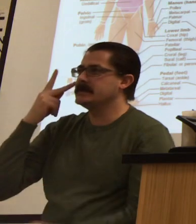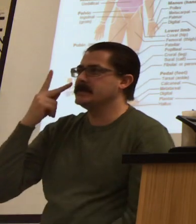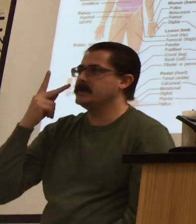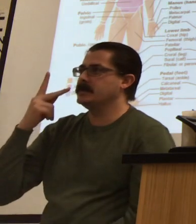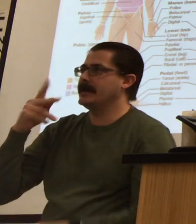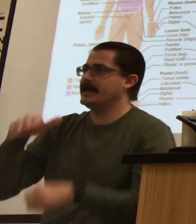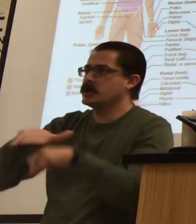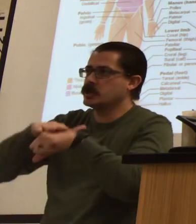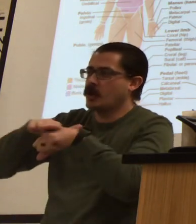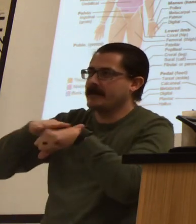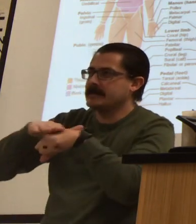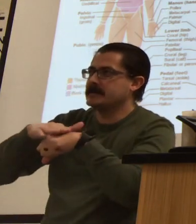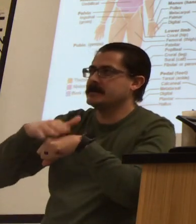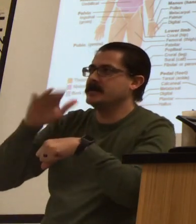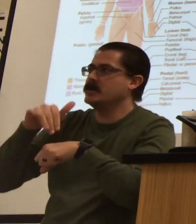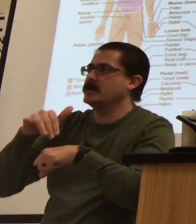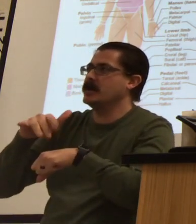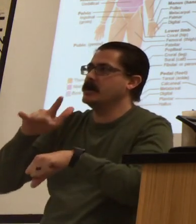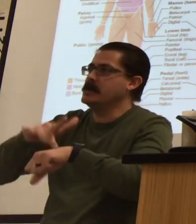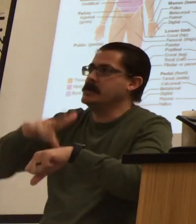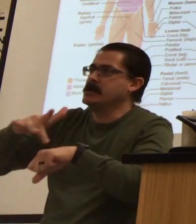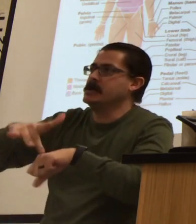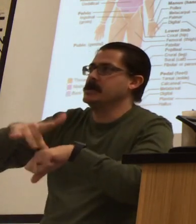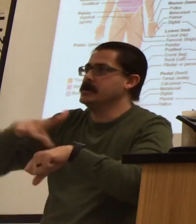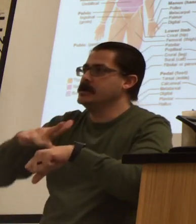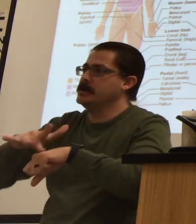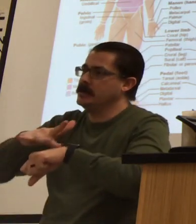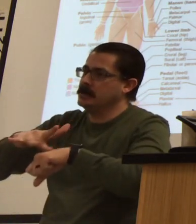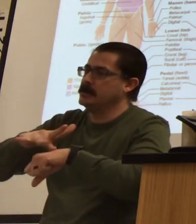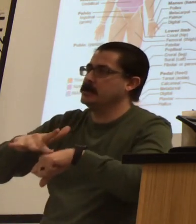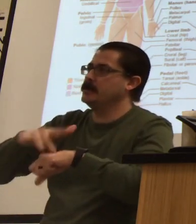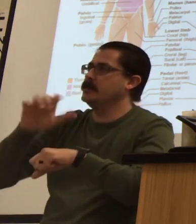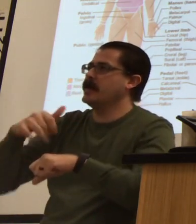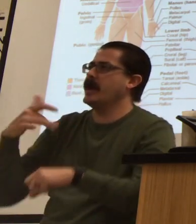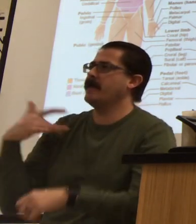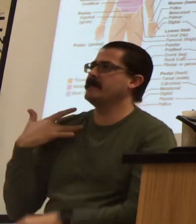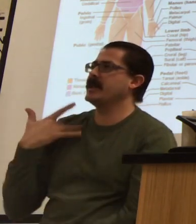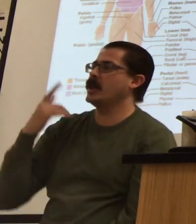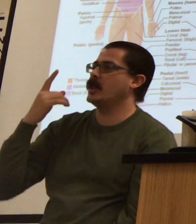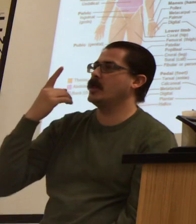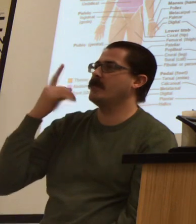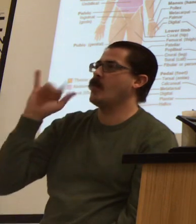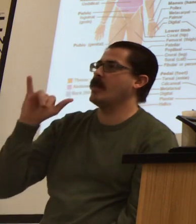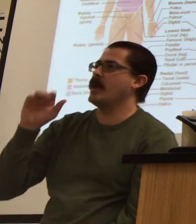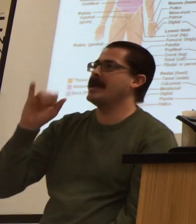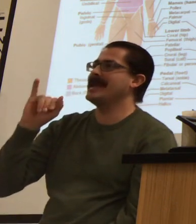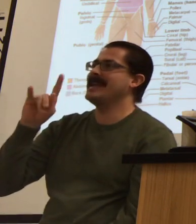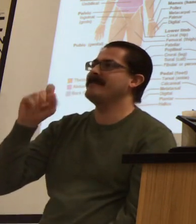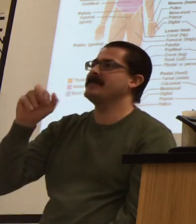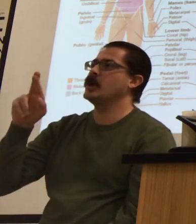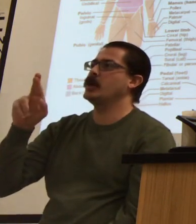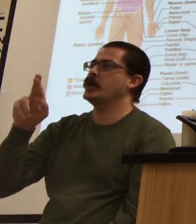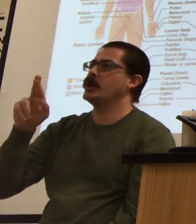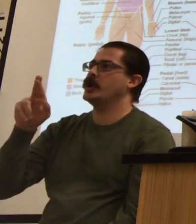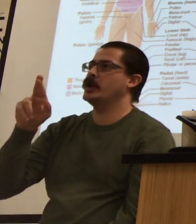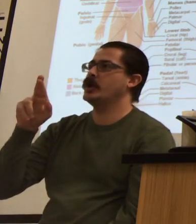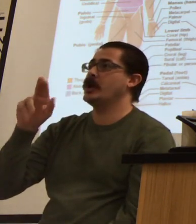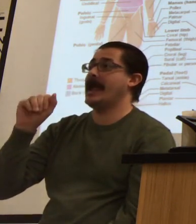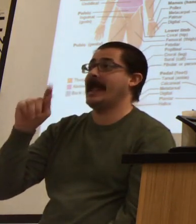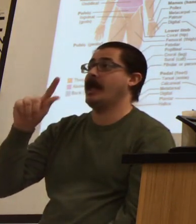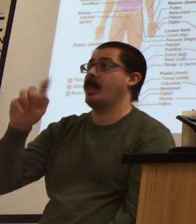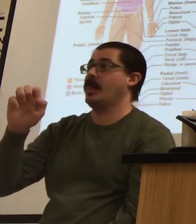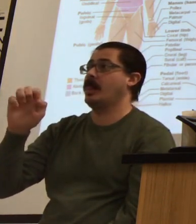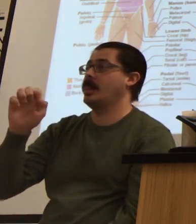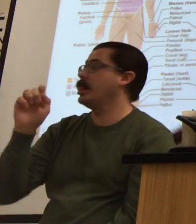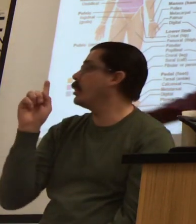any surface features, you can palpate, you can touch and feel for this inferior angle